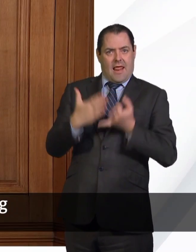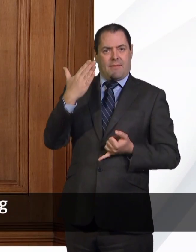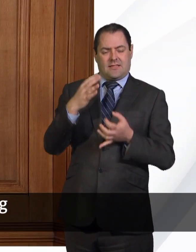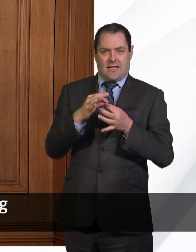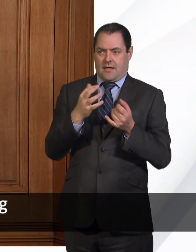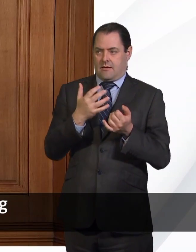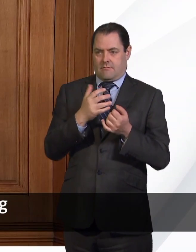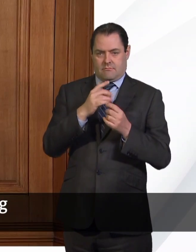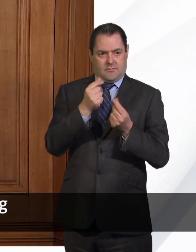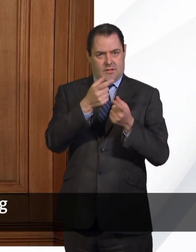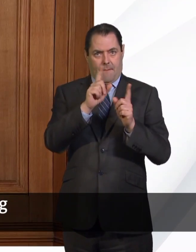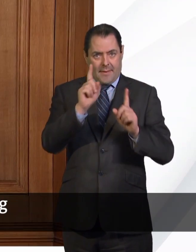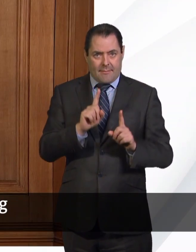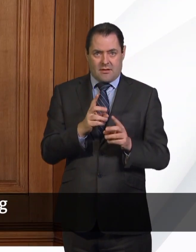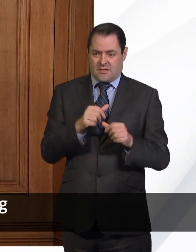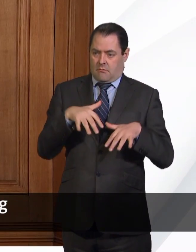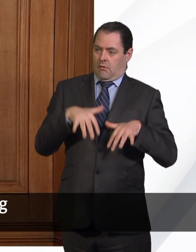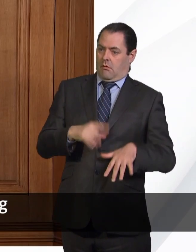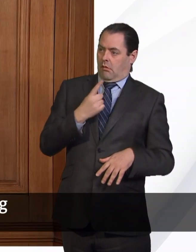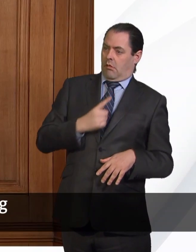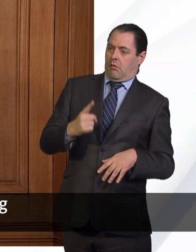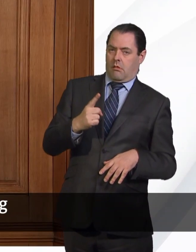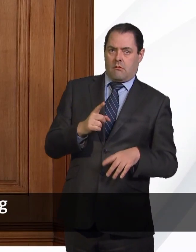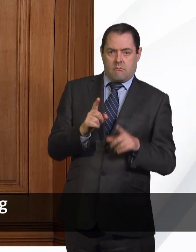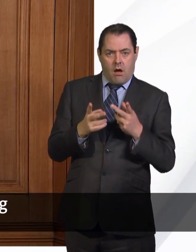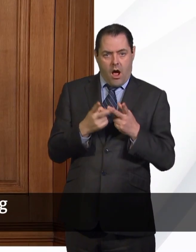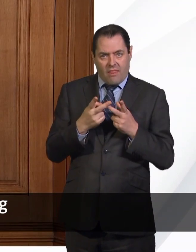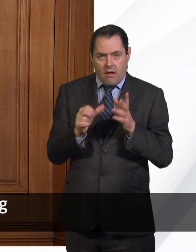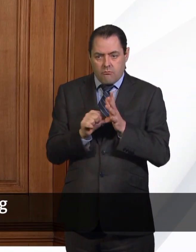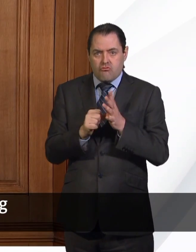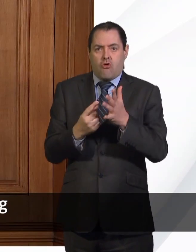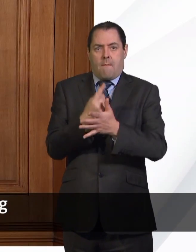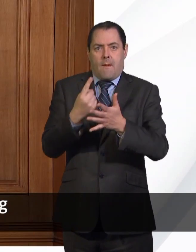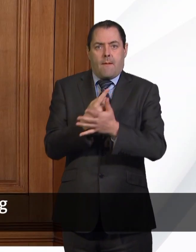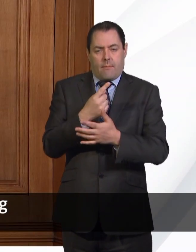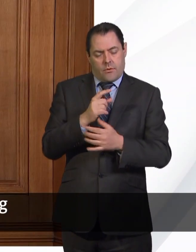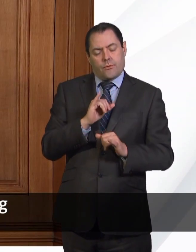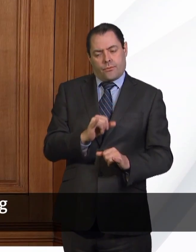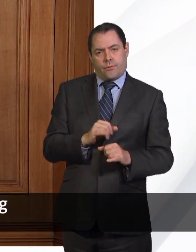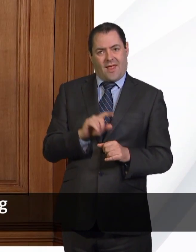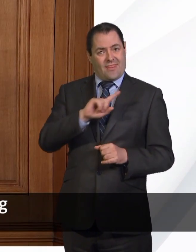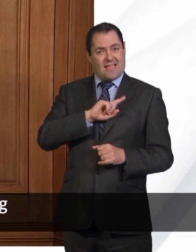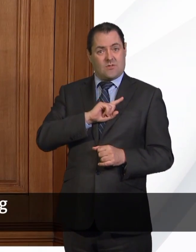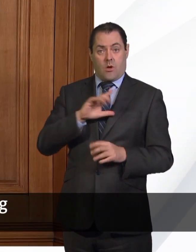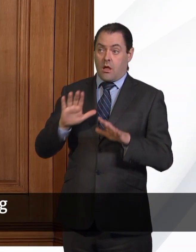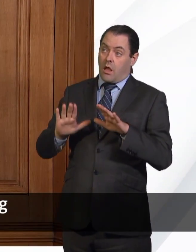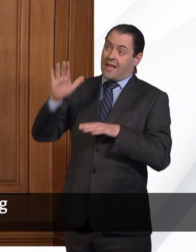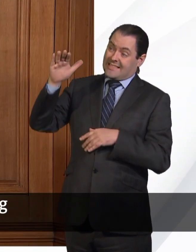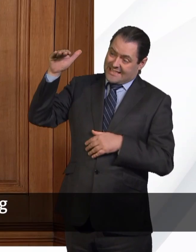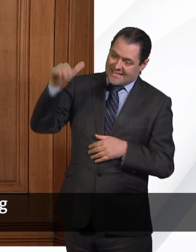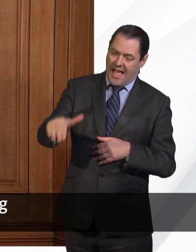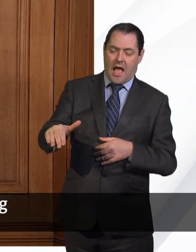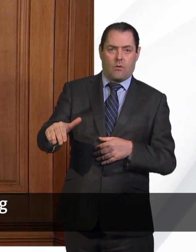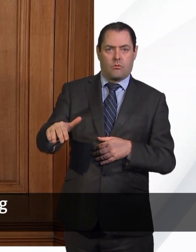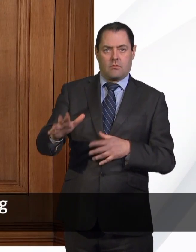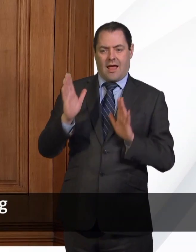big burden of loneliness and other problems which have gone with it, which is the reason why, now that the peak has passed, we need to plot